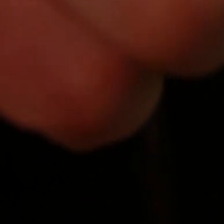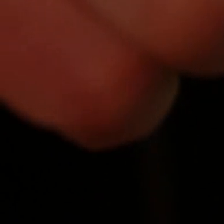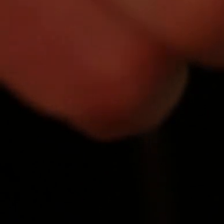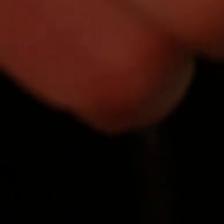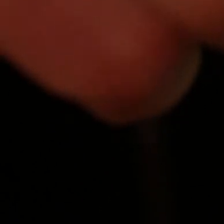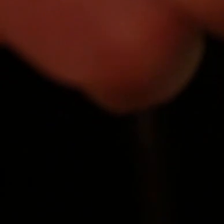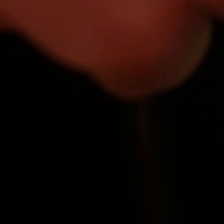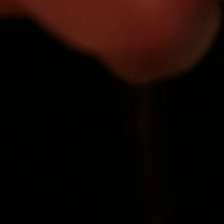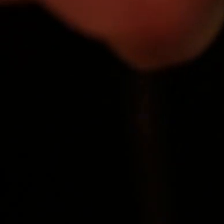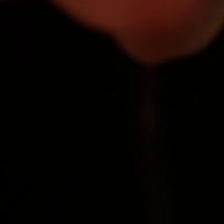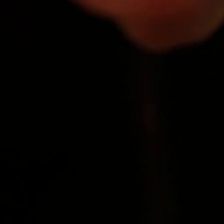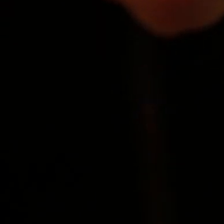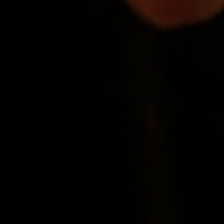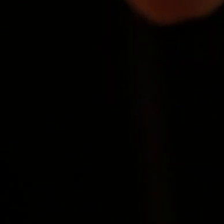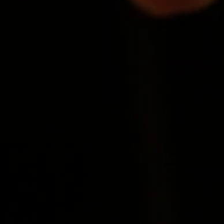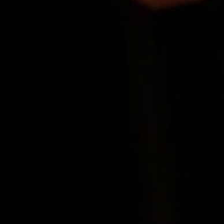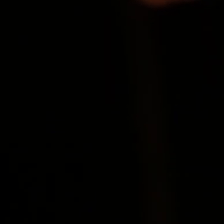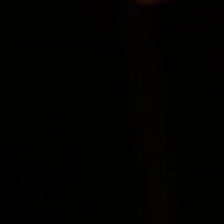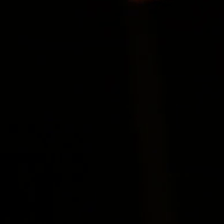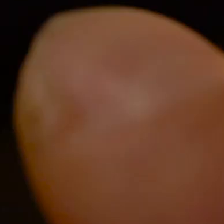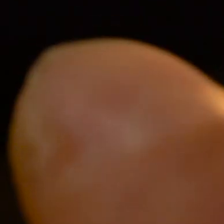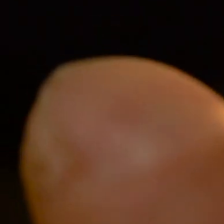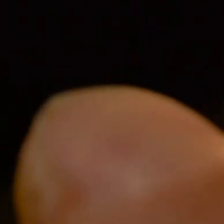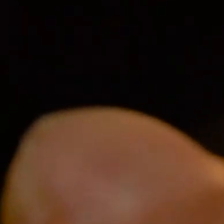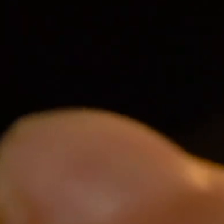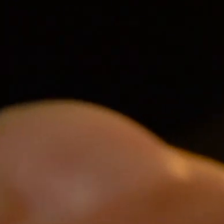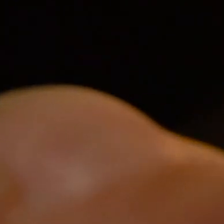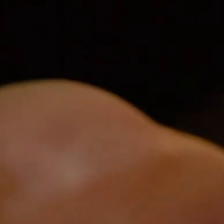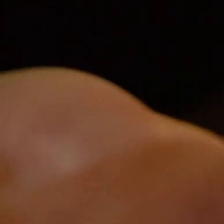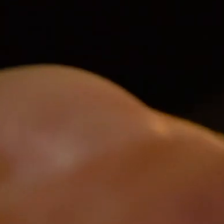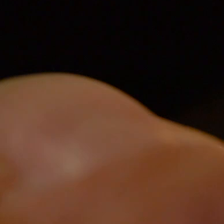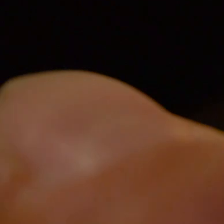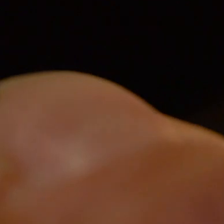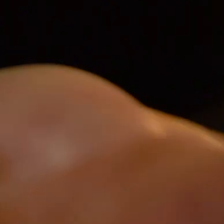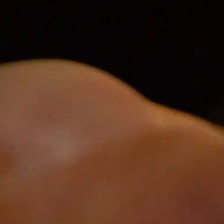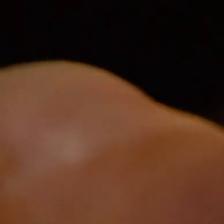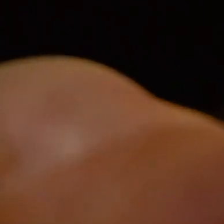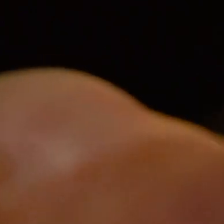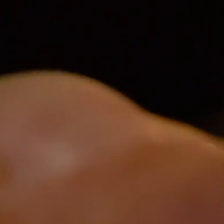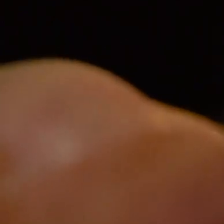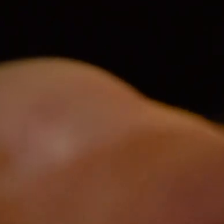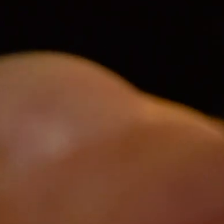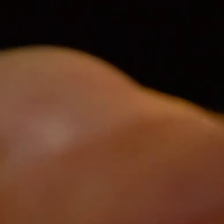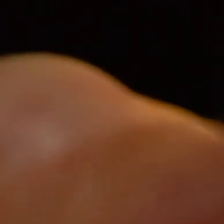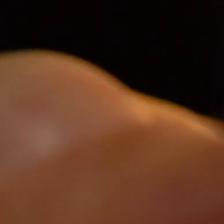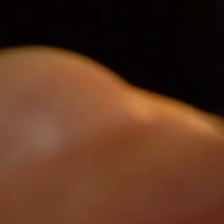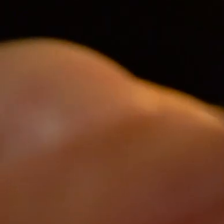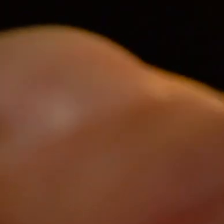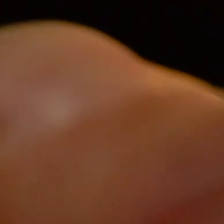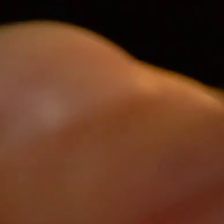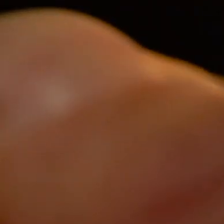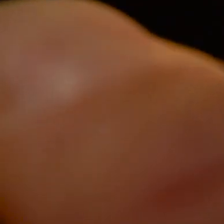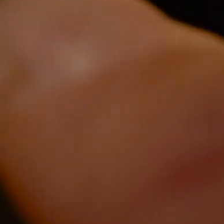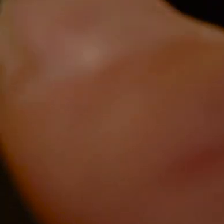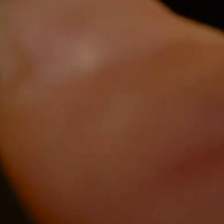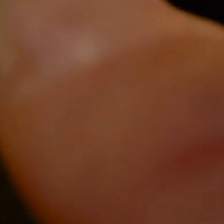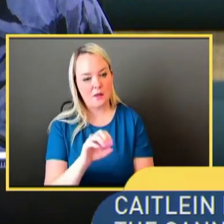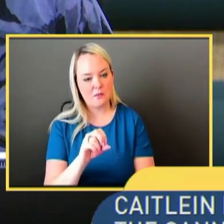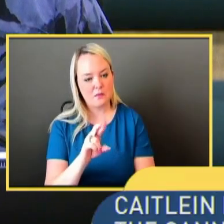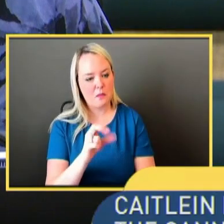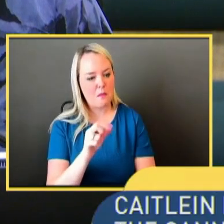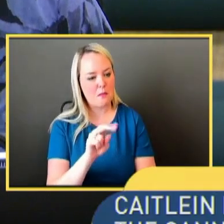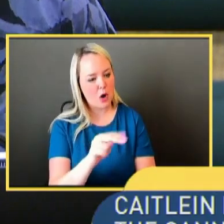environment for adults to consume cannabis away from the general public and could also reduce the risk of underage